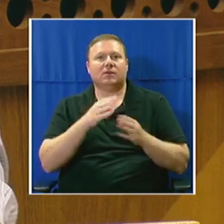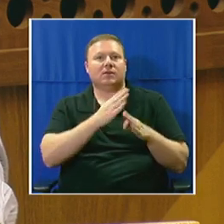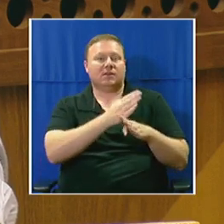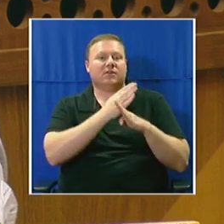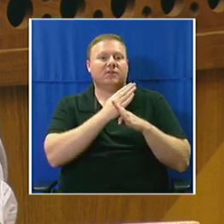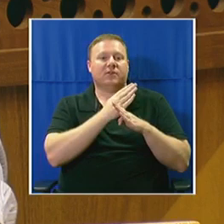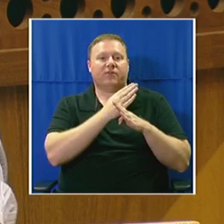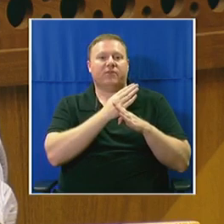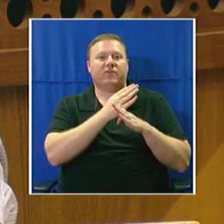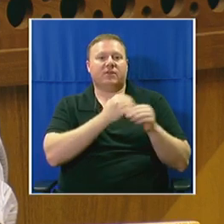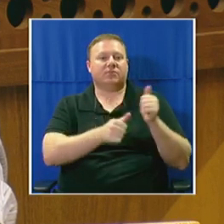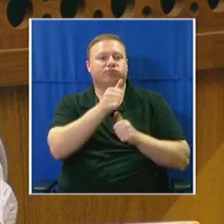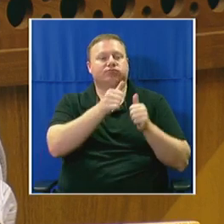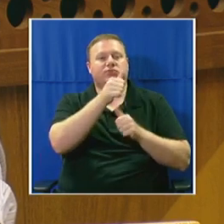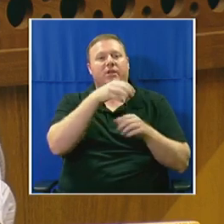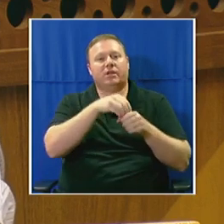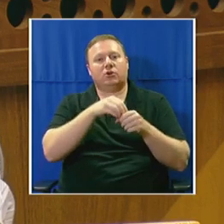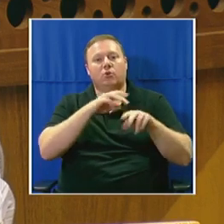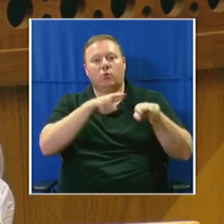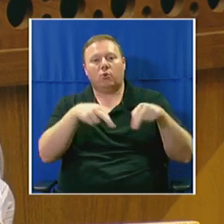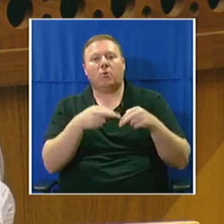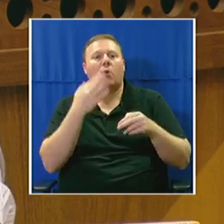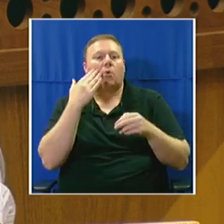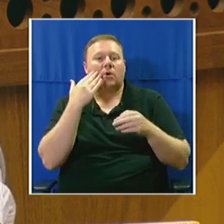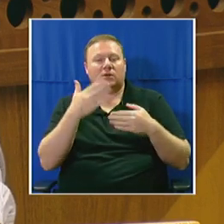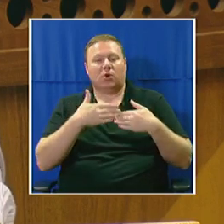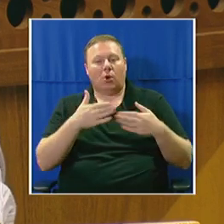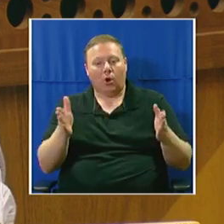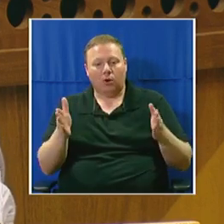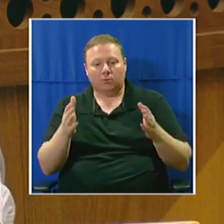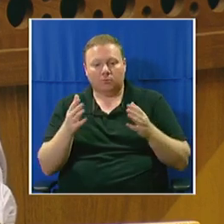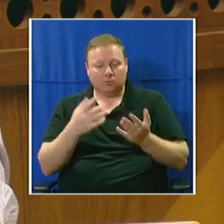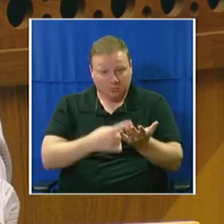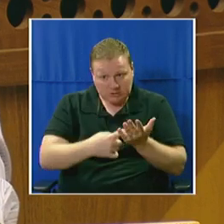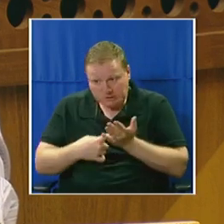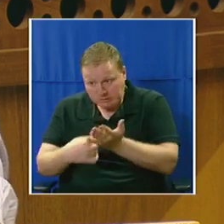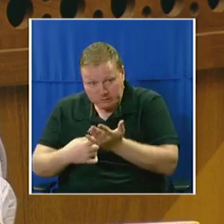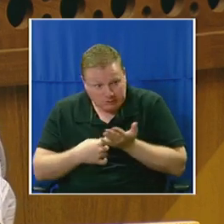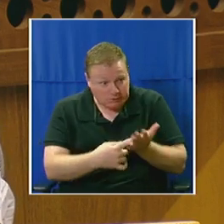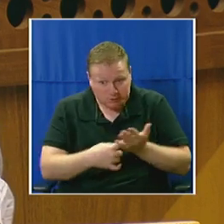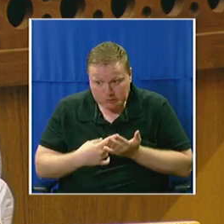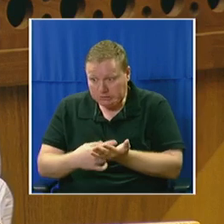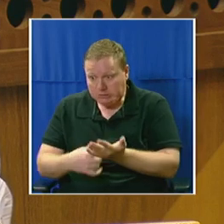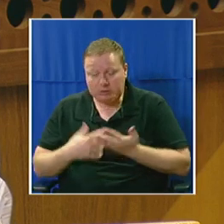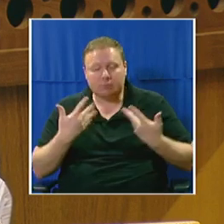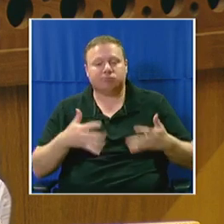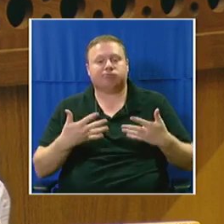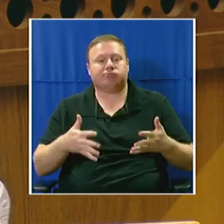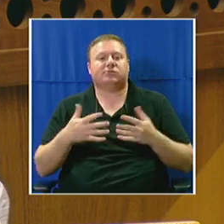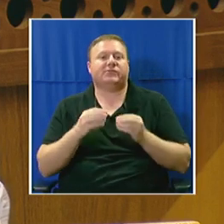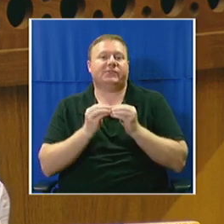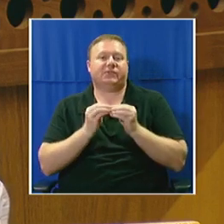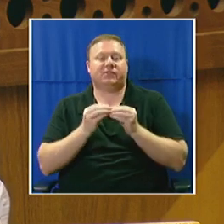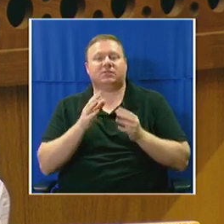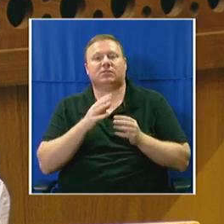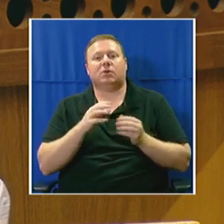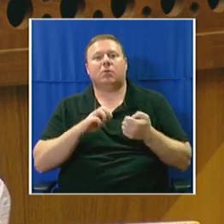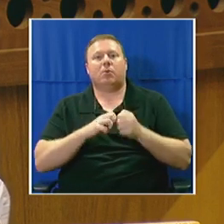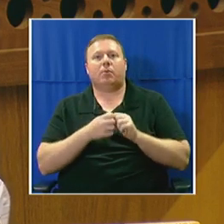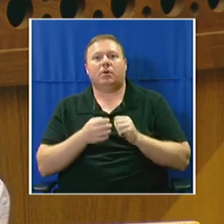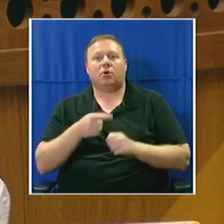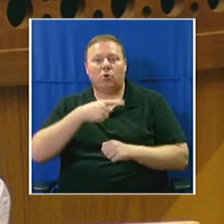tape require requirements are not urgently removed the only solution seems to lock the ministry and defense leadership in a